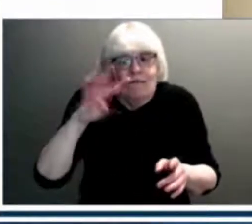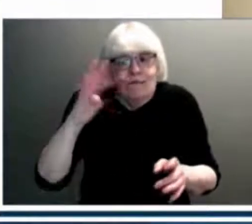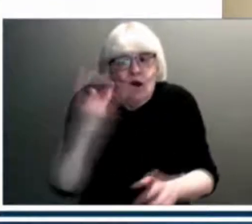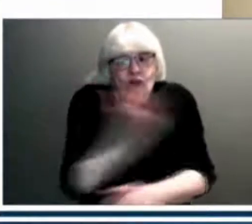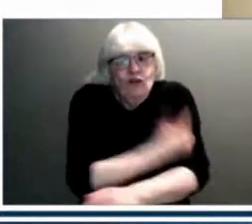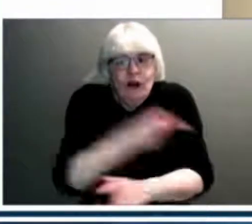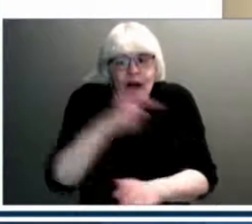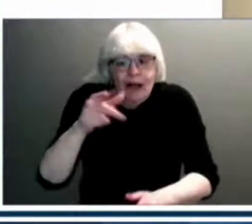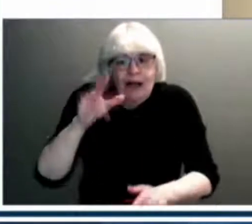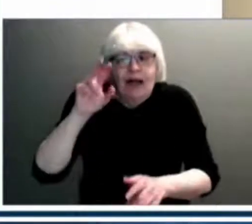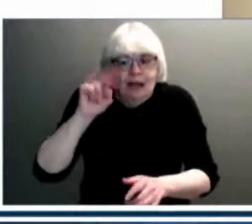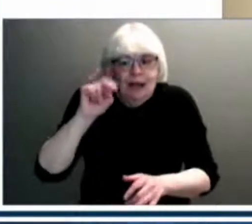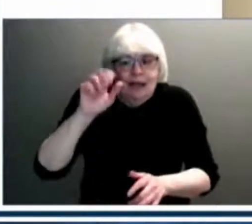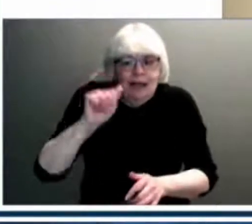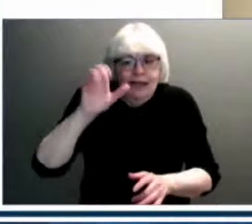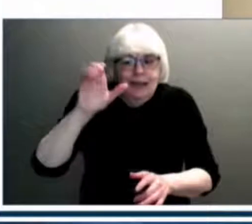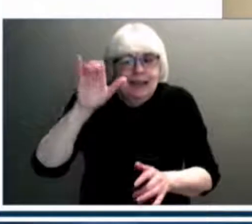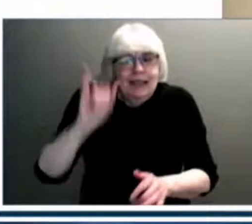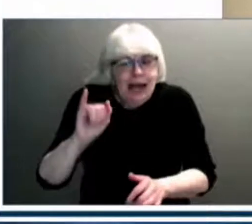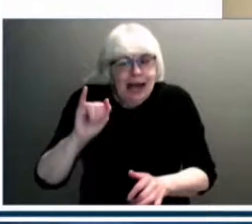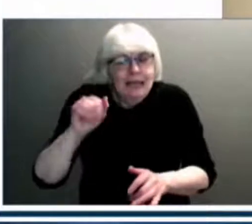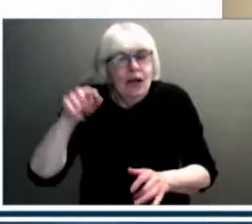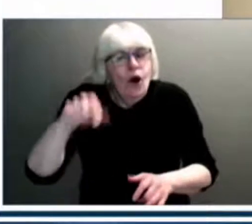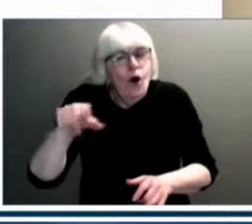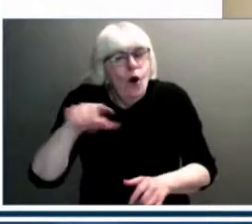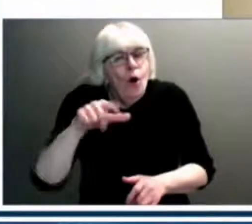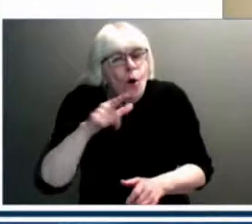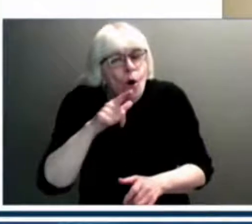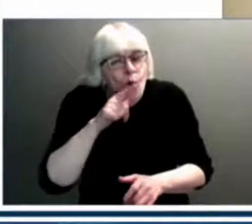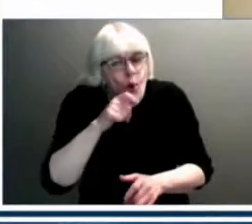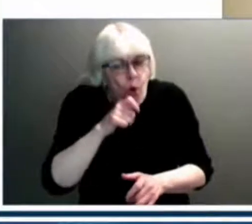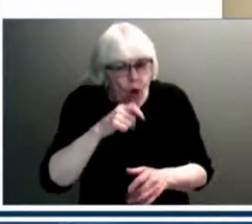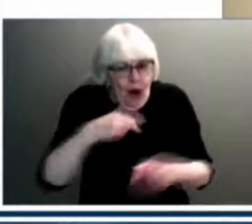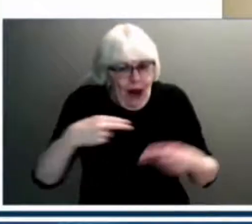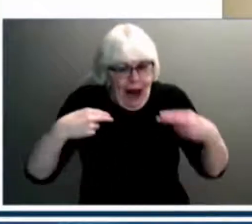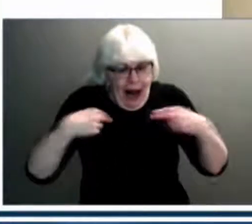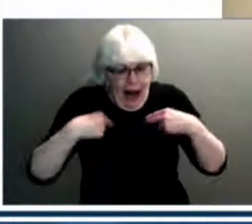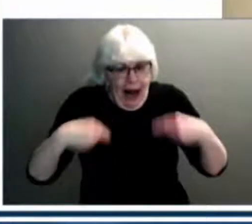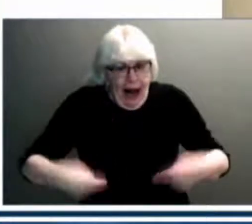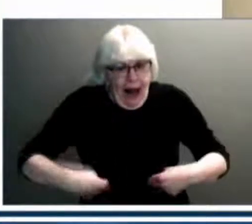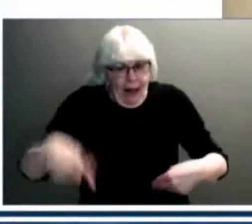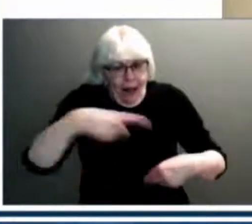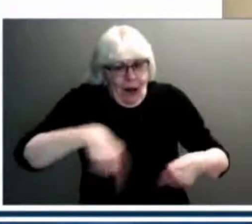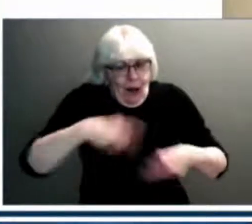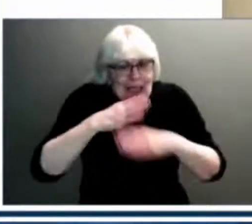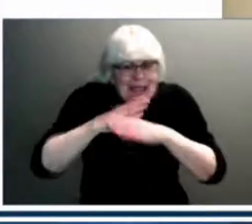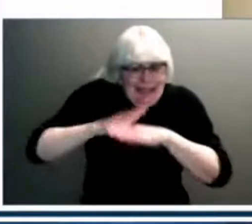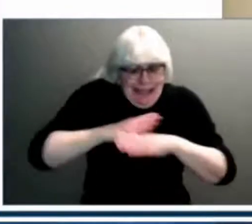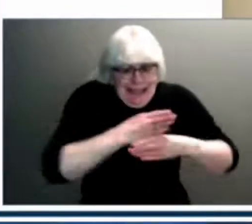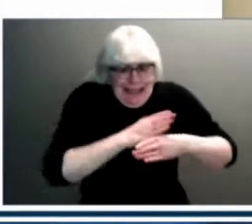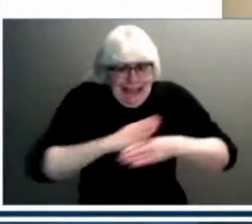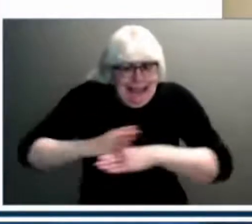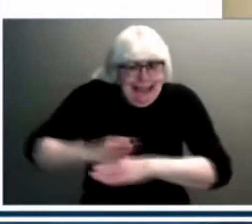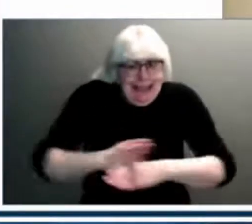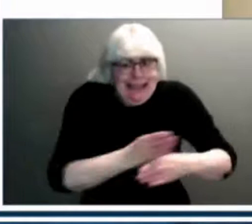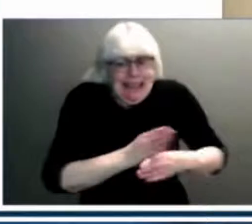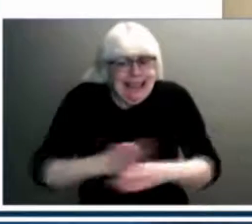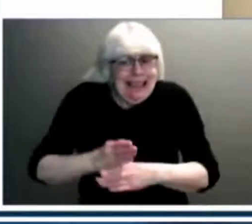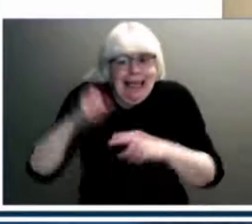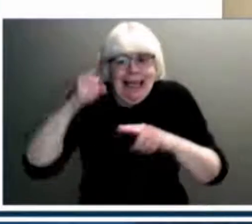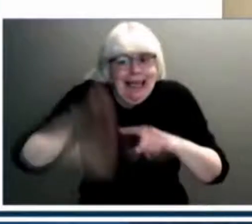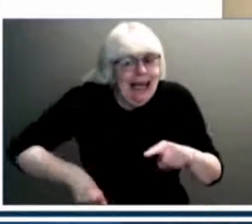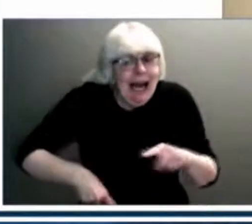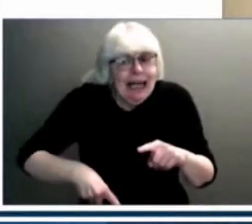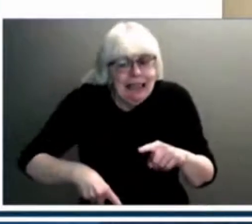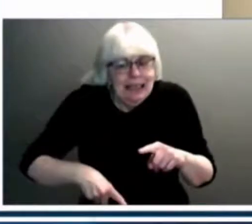are moderately to severely immune compromised, who are have been for the last couple of months been eligible for